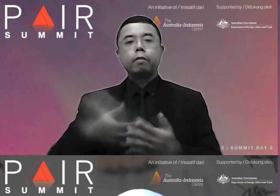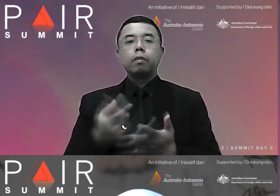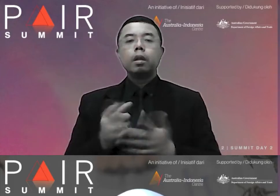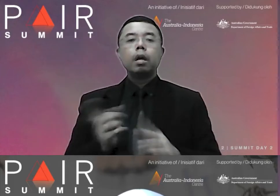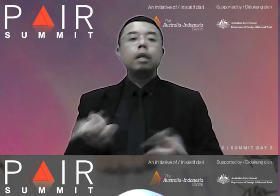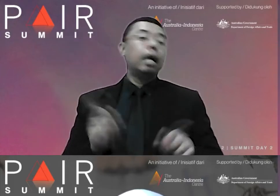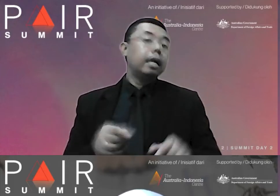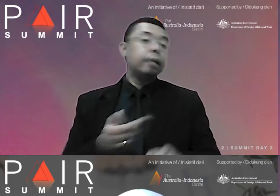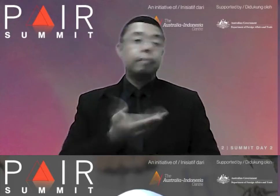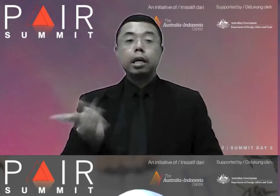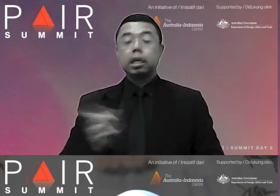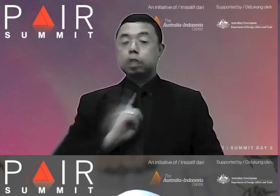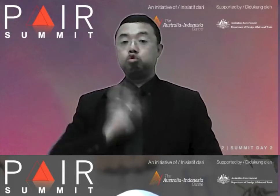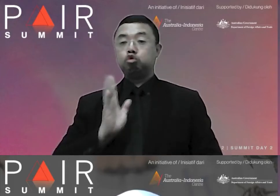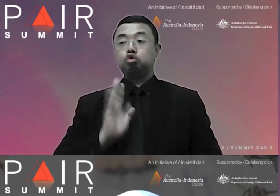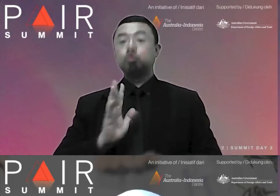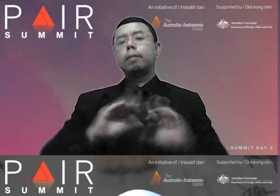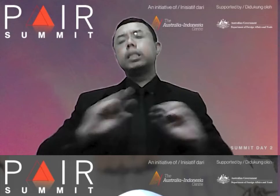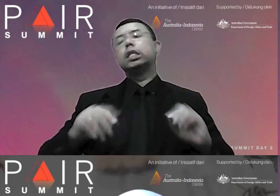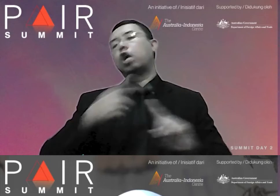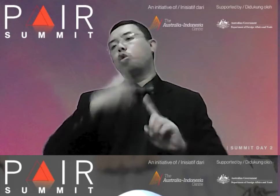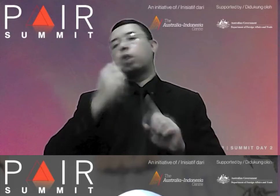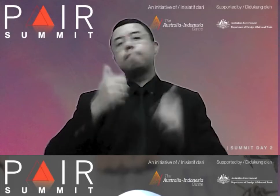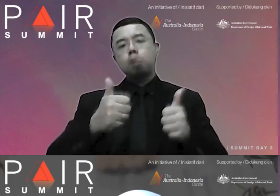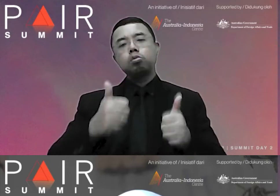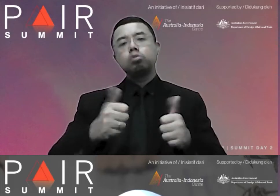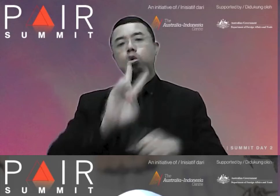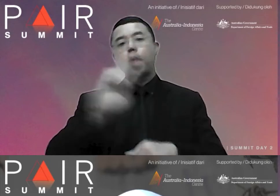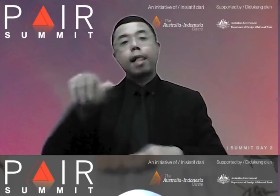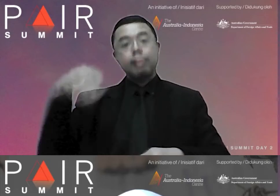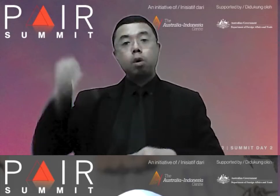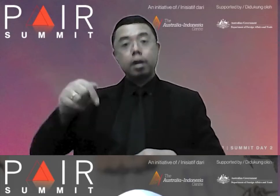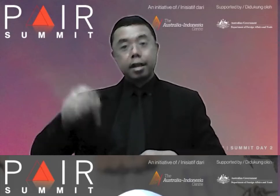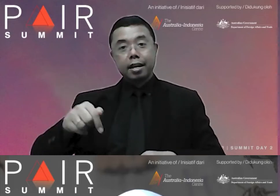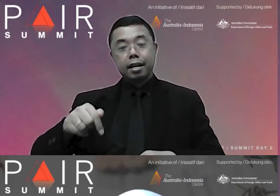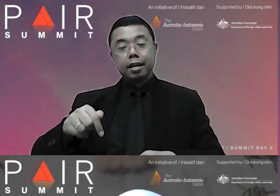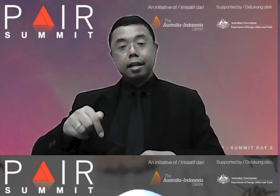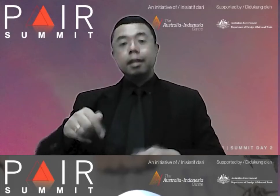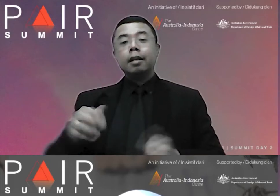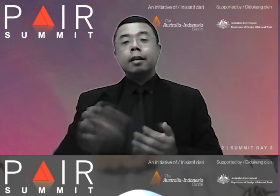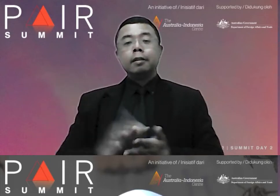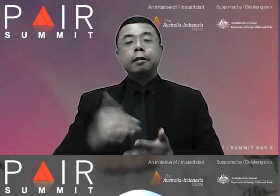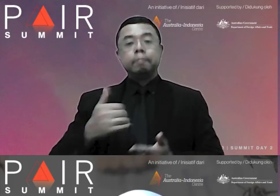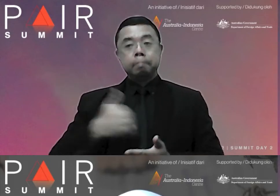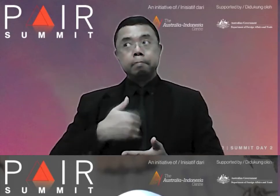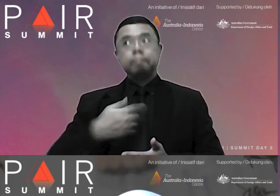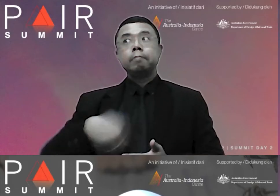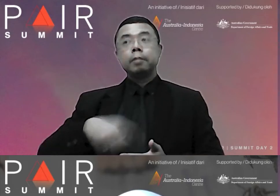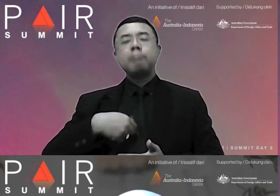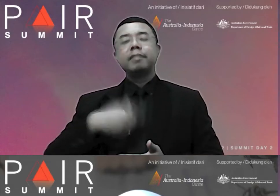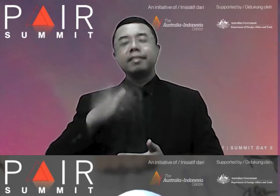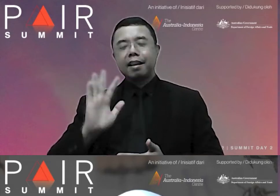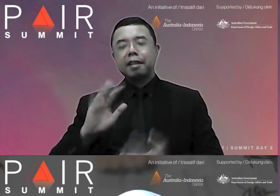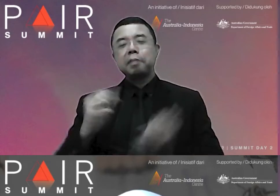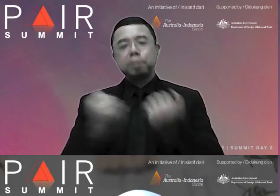years, and our hearts go out to them. And I imagine if you step out of the hospital and you're perhaps not in